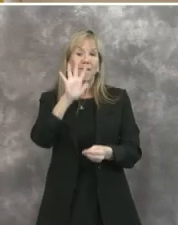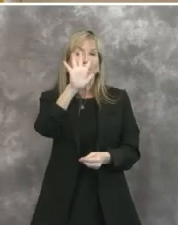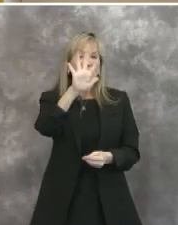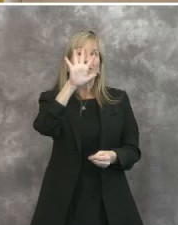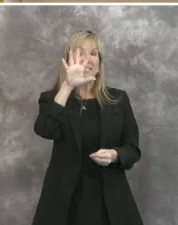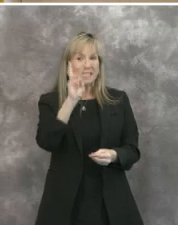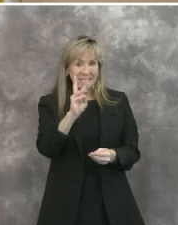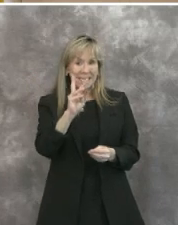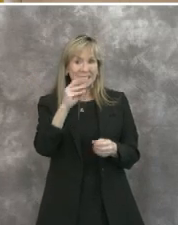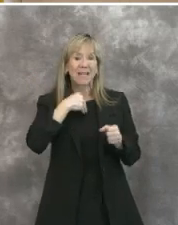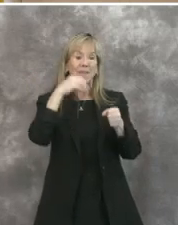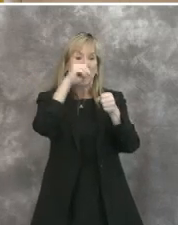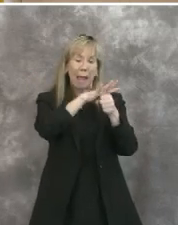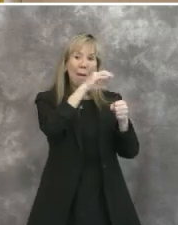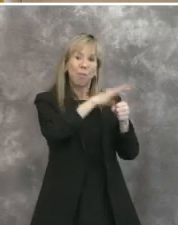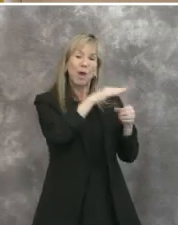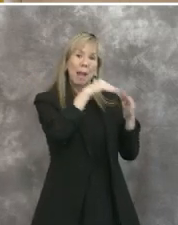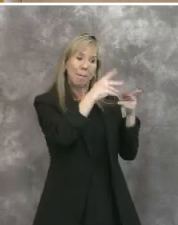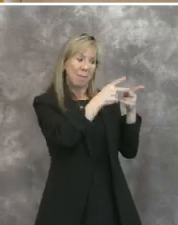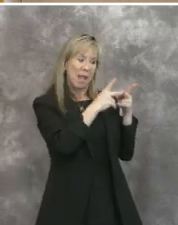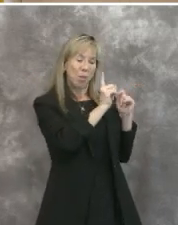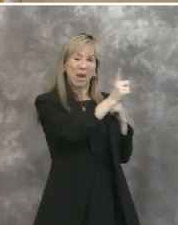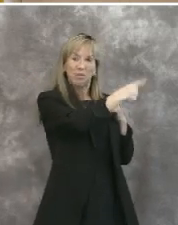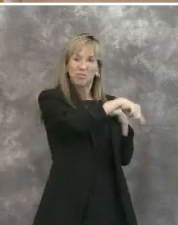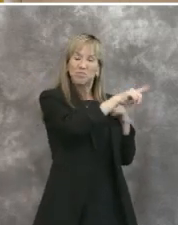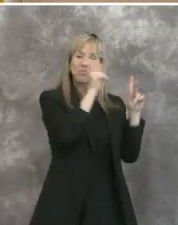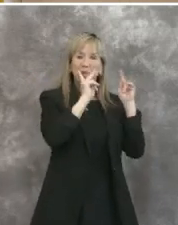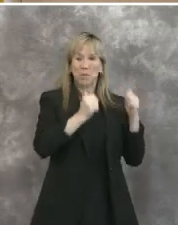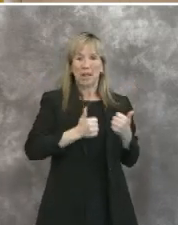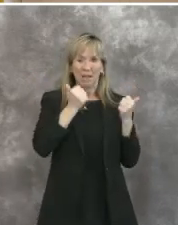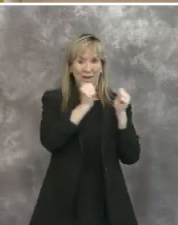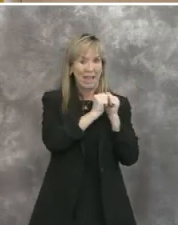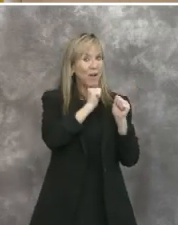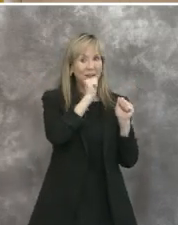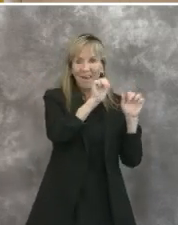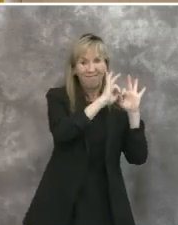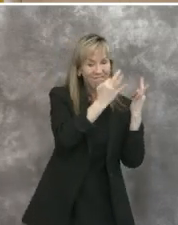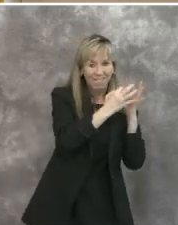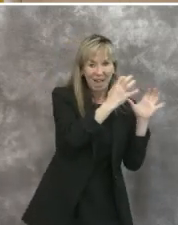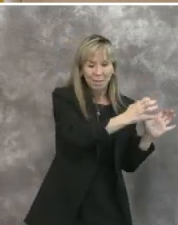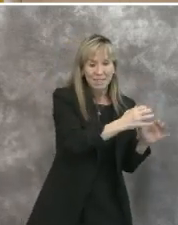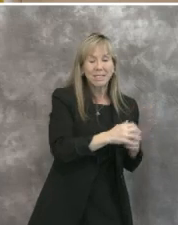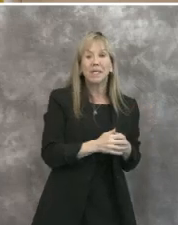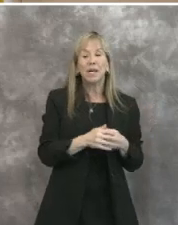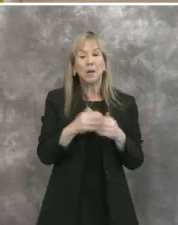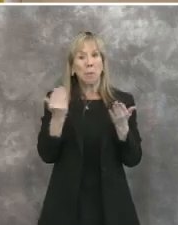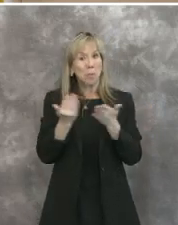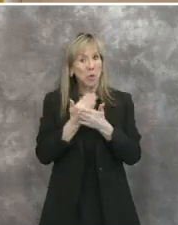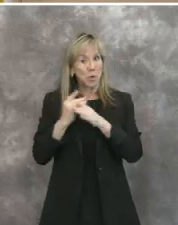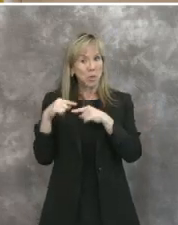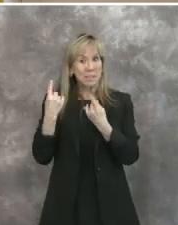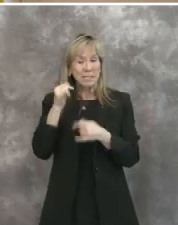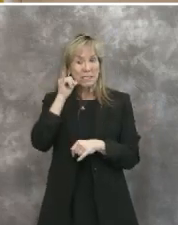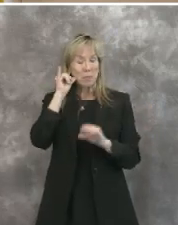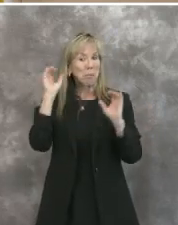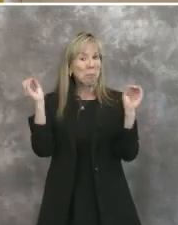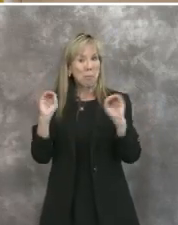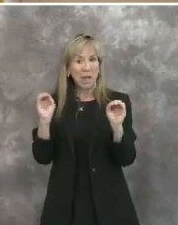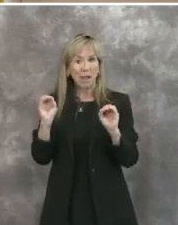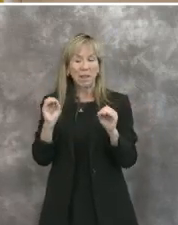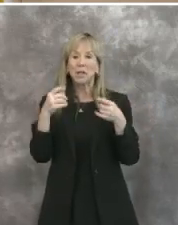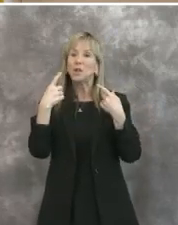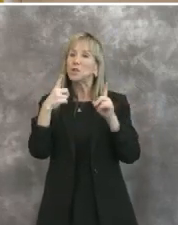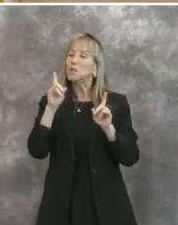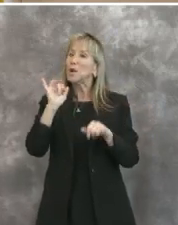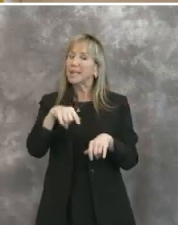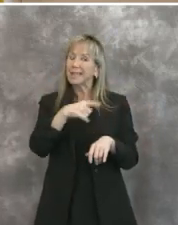confirmed active outbreaks. We have not had any new outbreaks reported since yesterday. Of these active